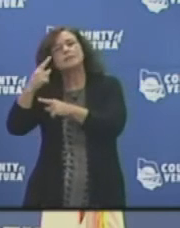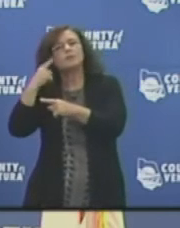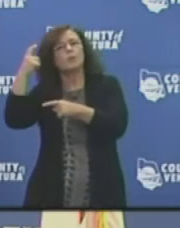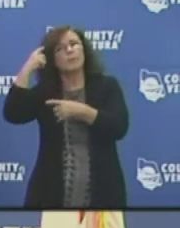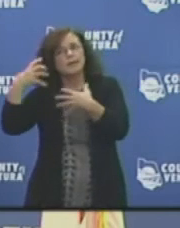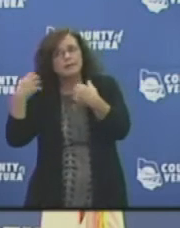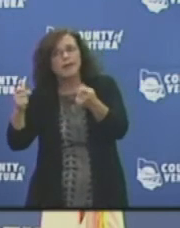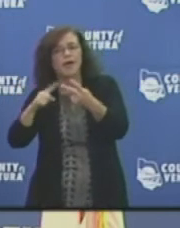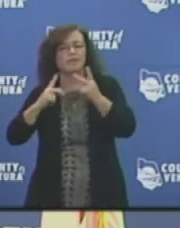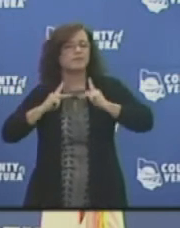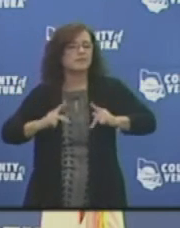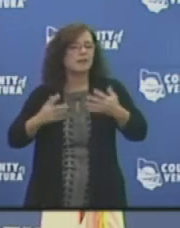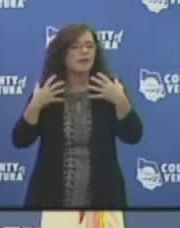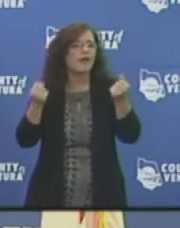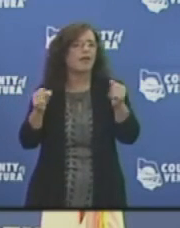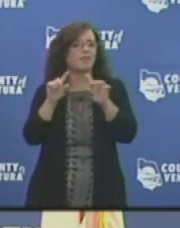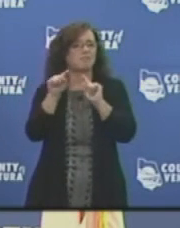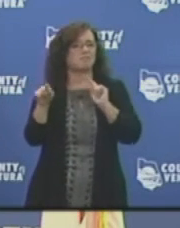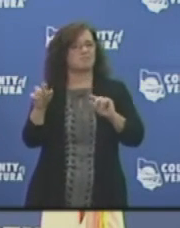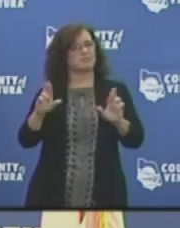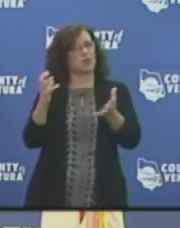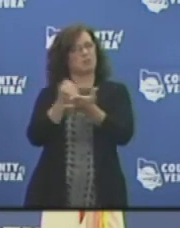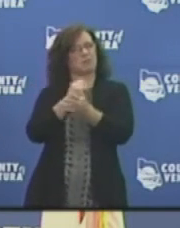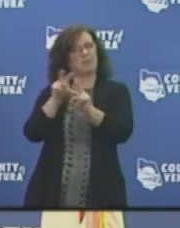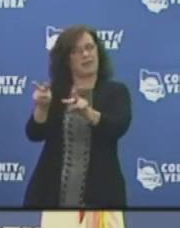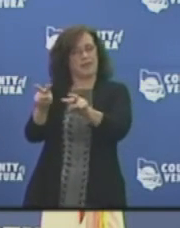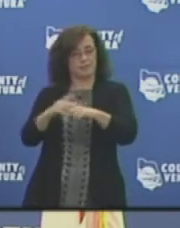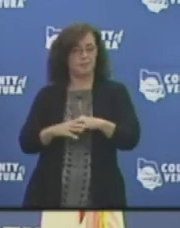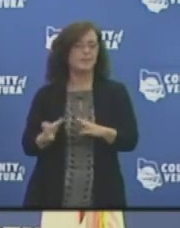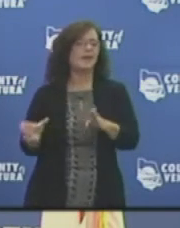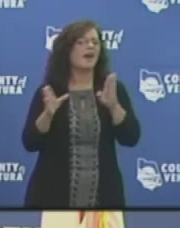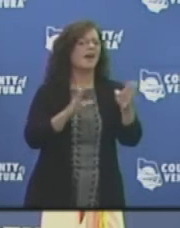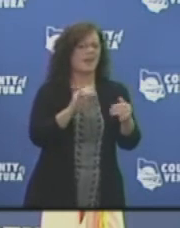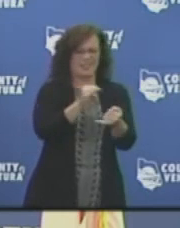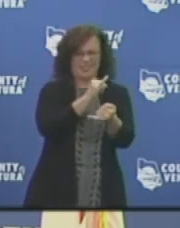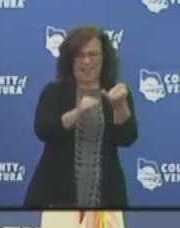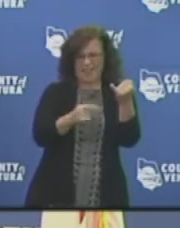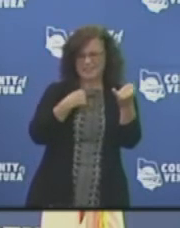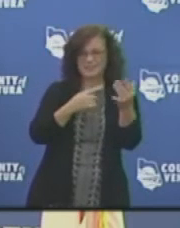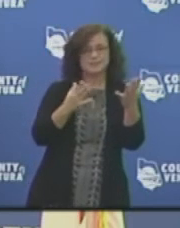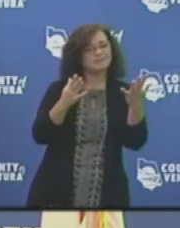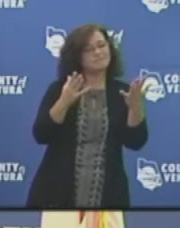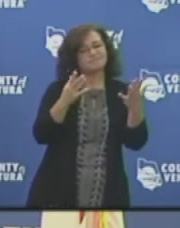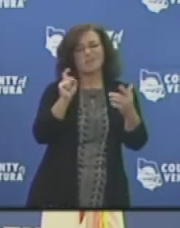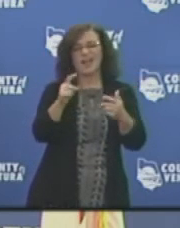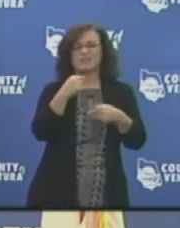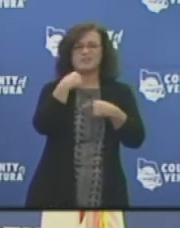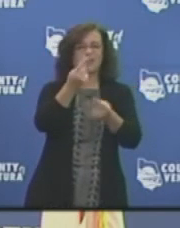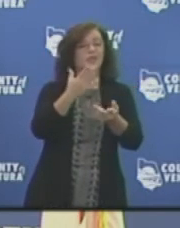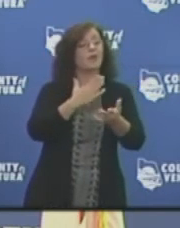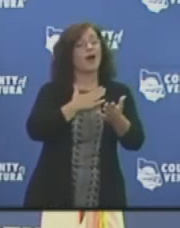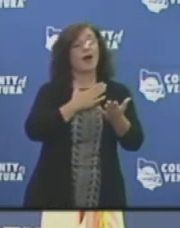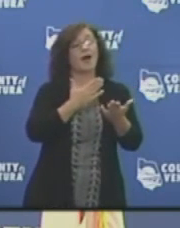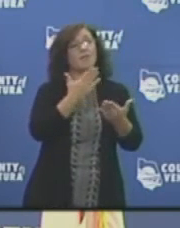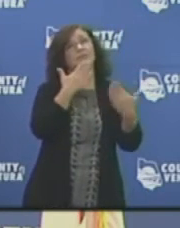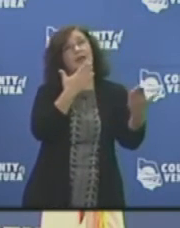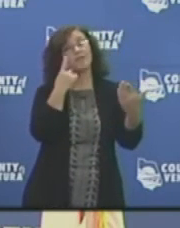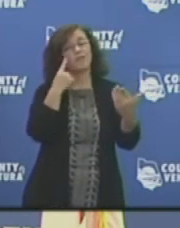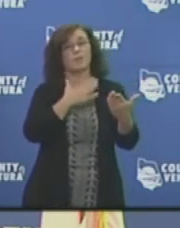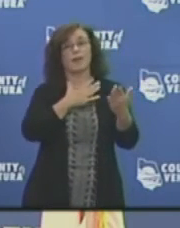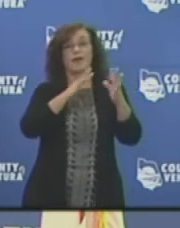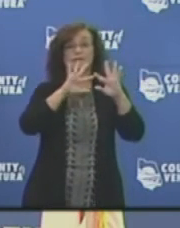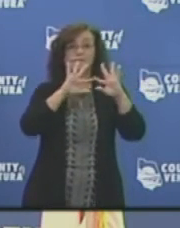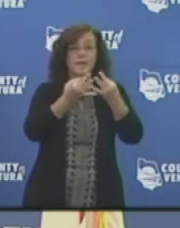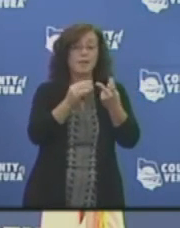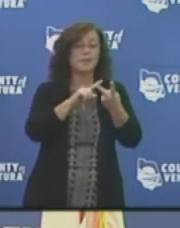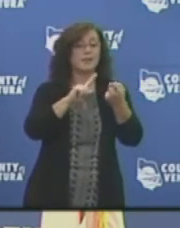of them. Last, I would just say, we talk about Thanksgiving and giving thanks. I'm just incredibly grateful for my family, my friends,